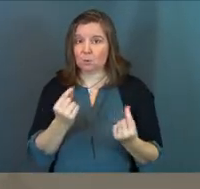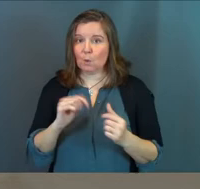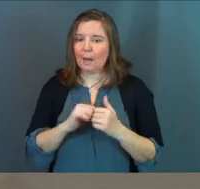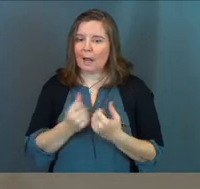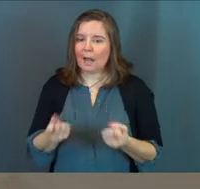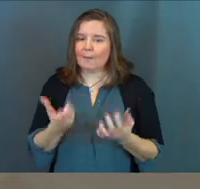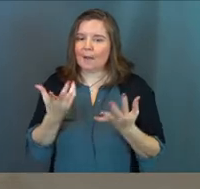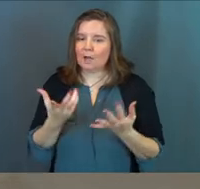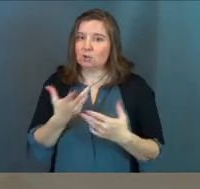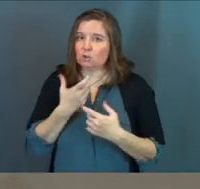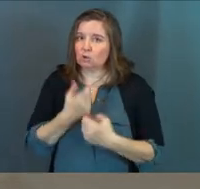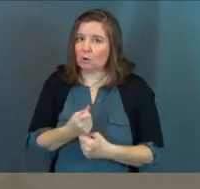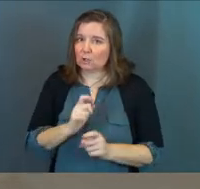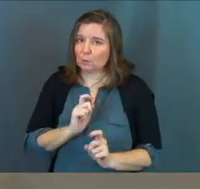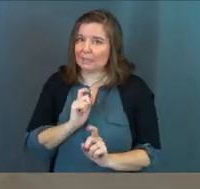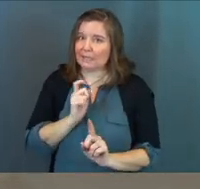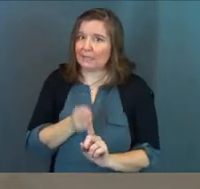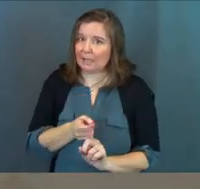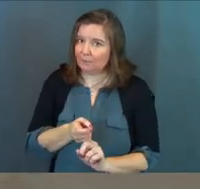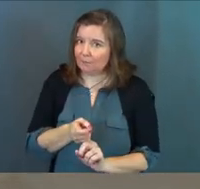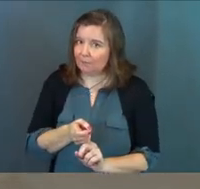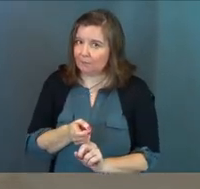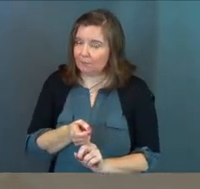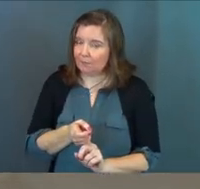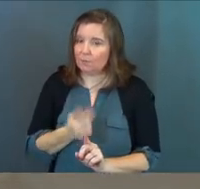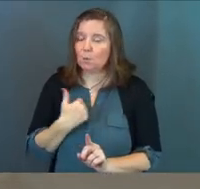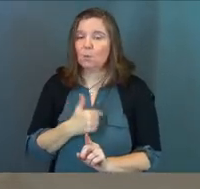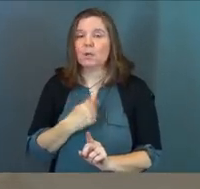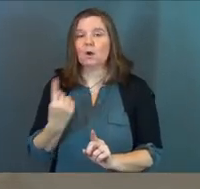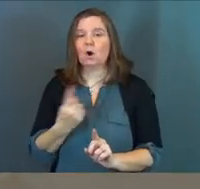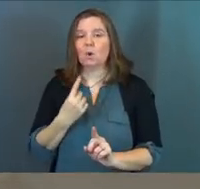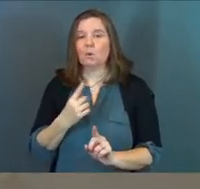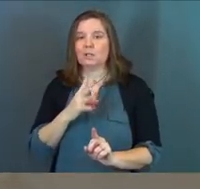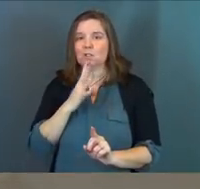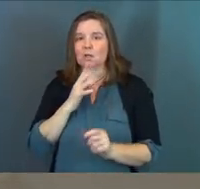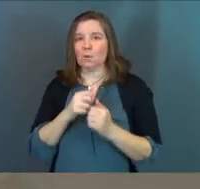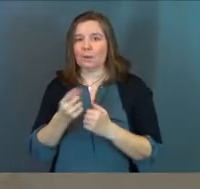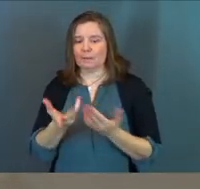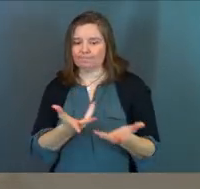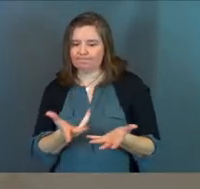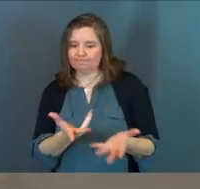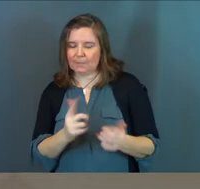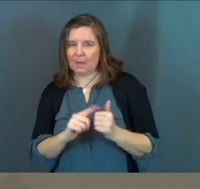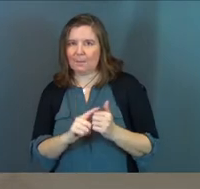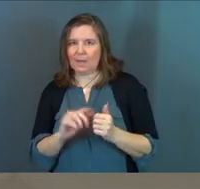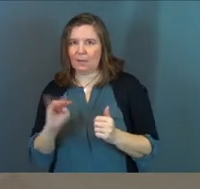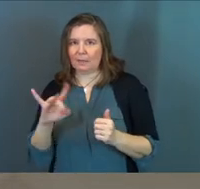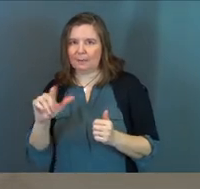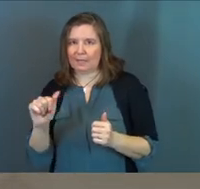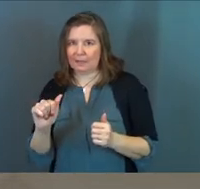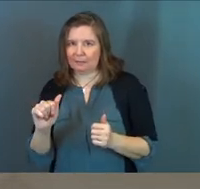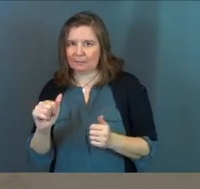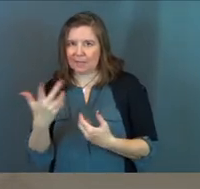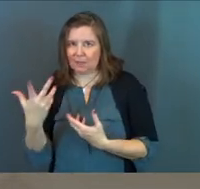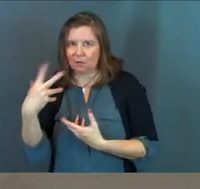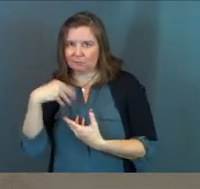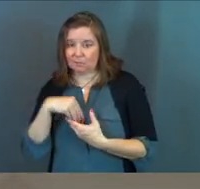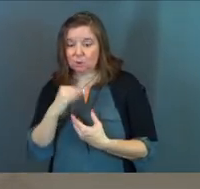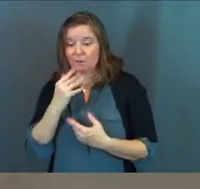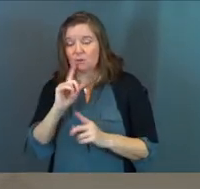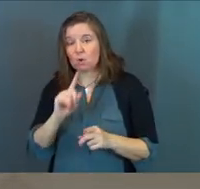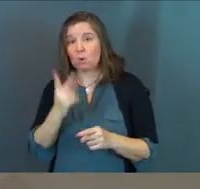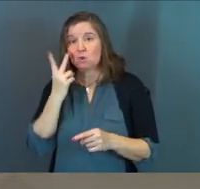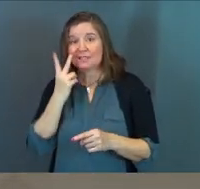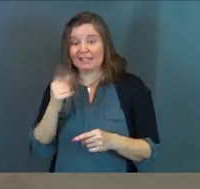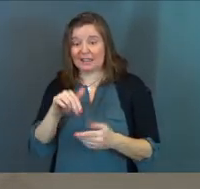choose and how much trust we're giving to them, we're always talking to them about the media. So if you